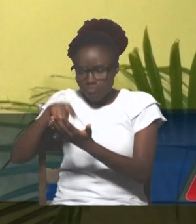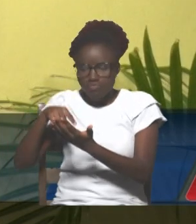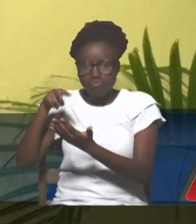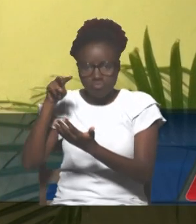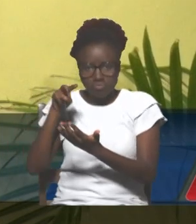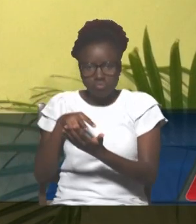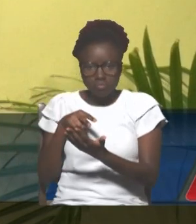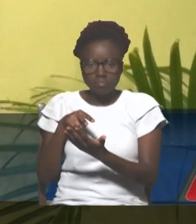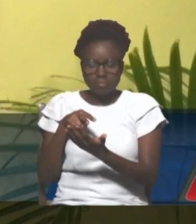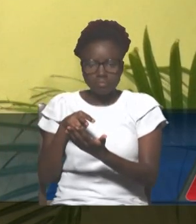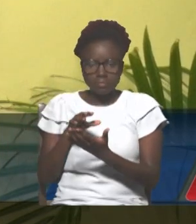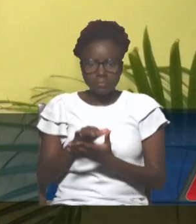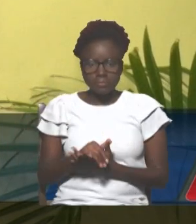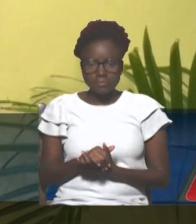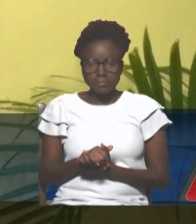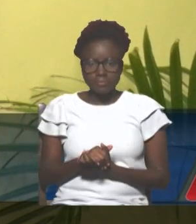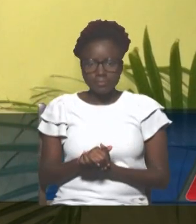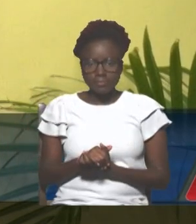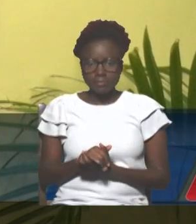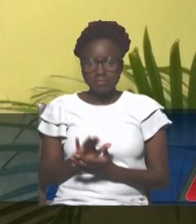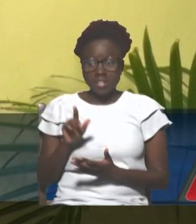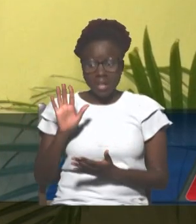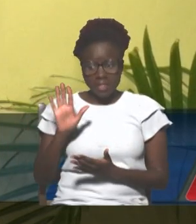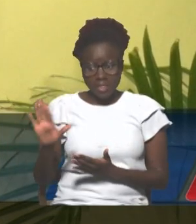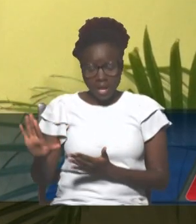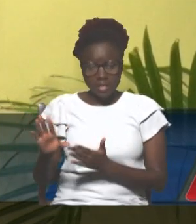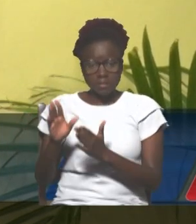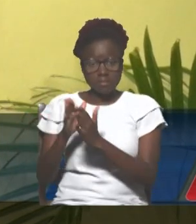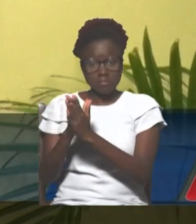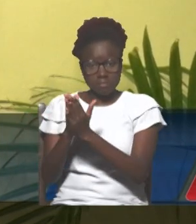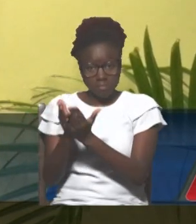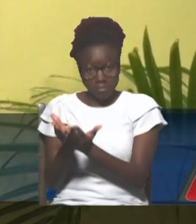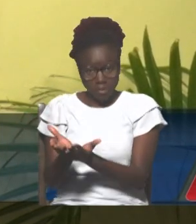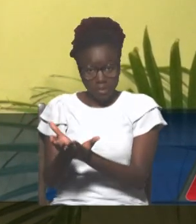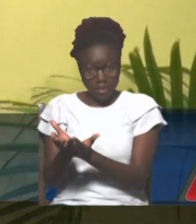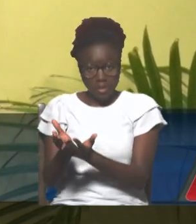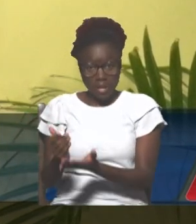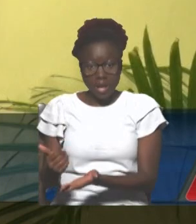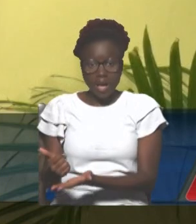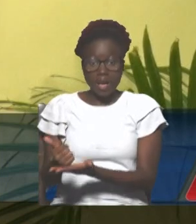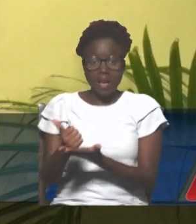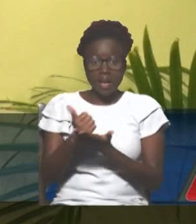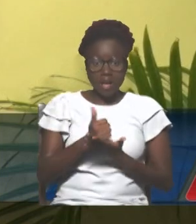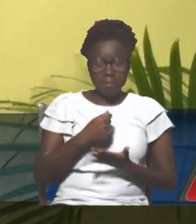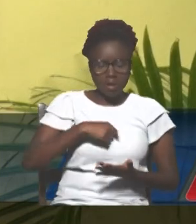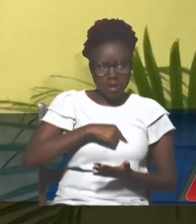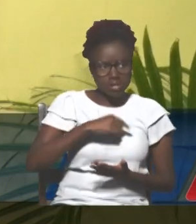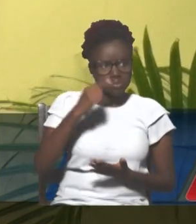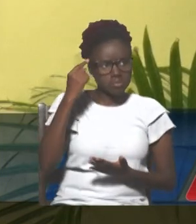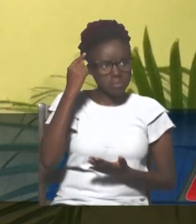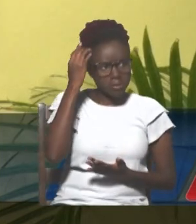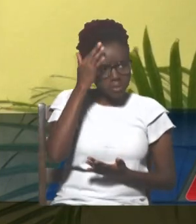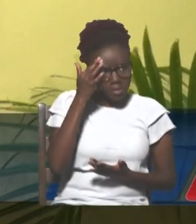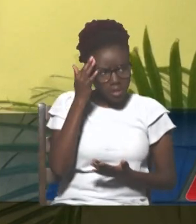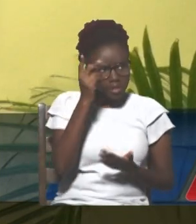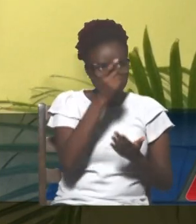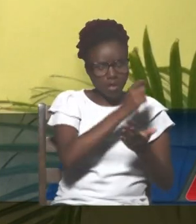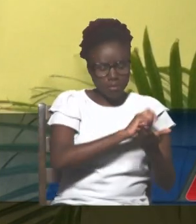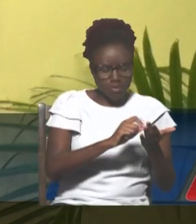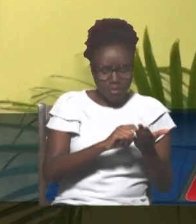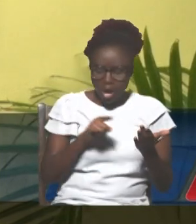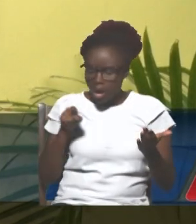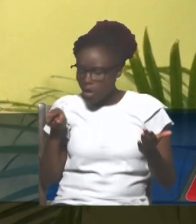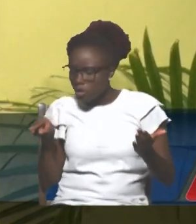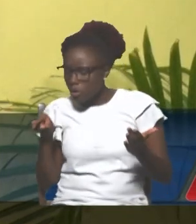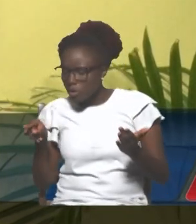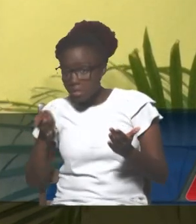It was a source document that guided many of the things that we thought about and wrote and so on.